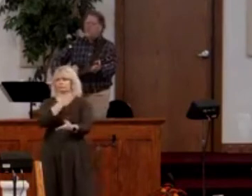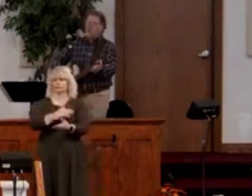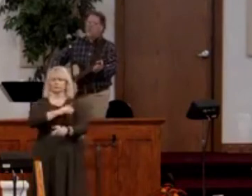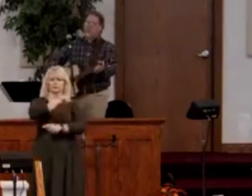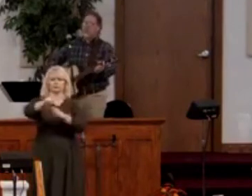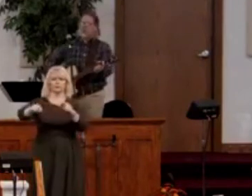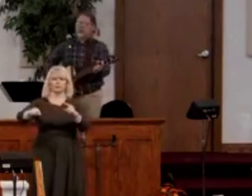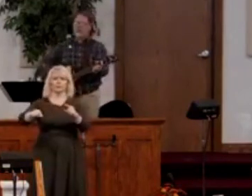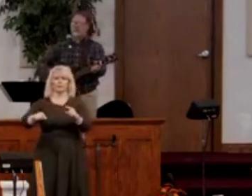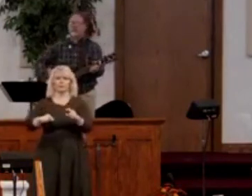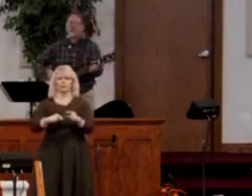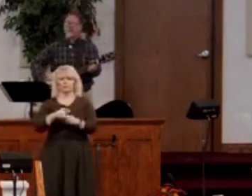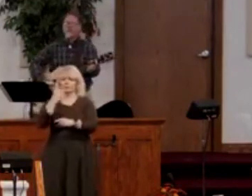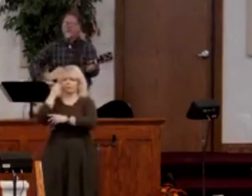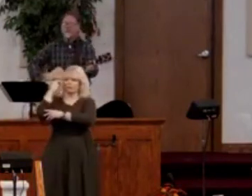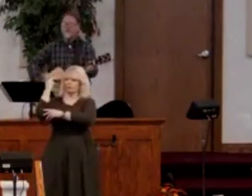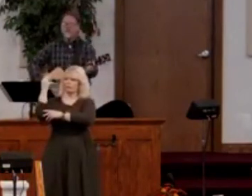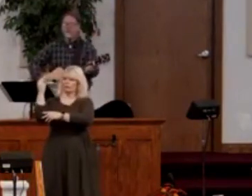When I